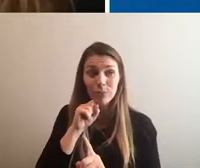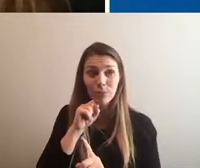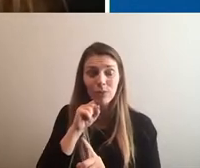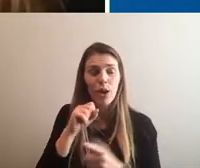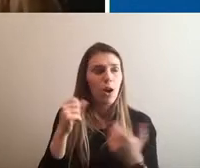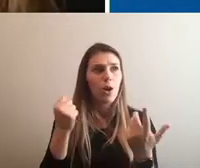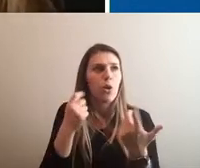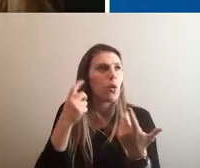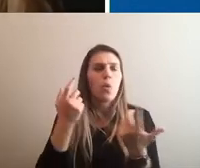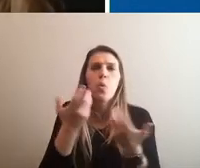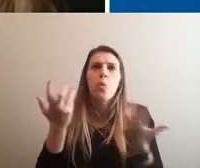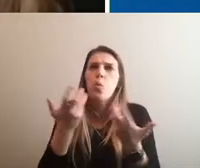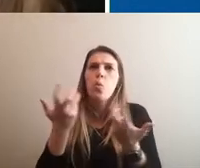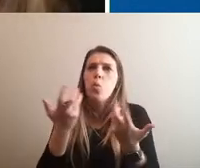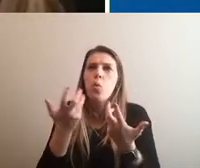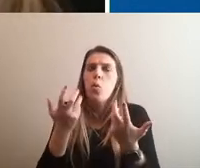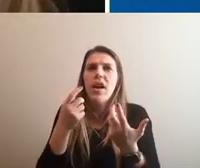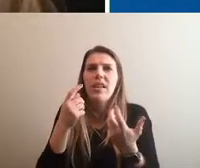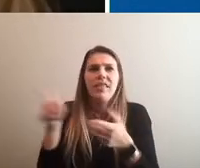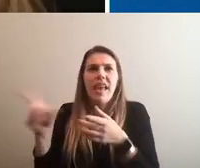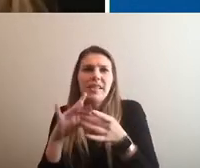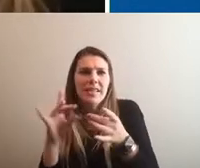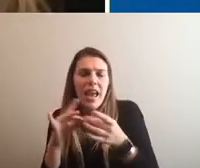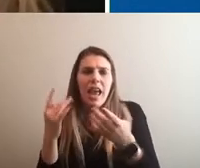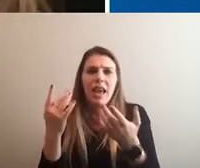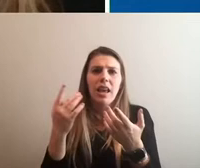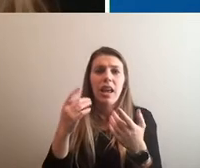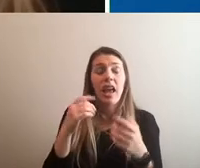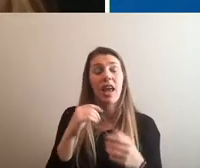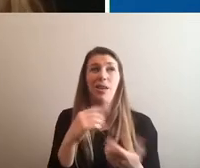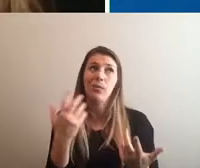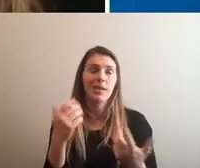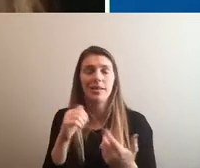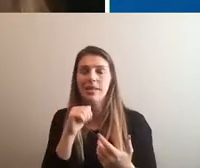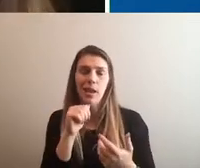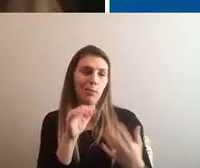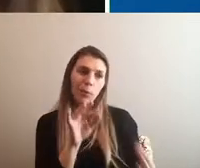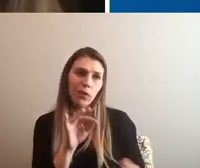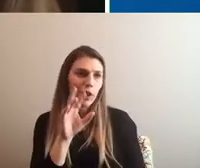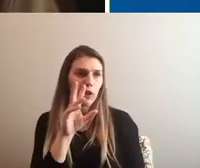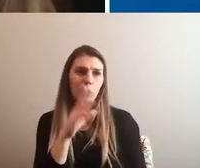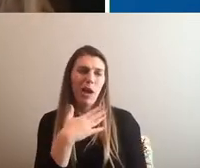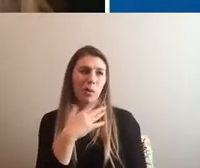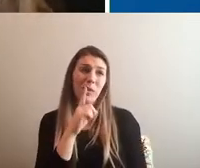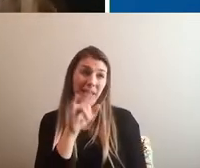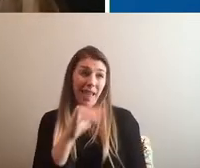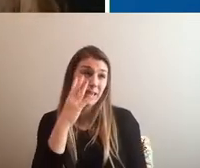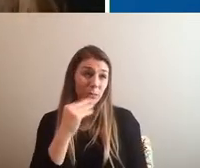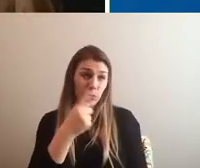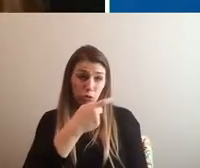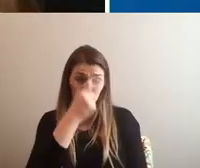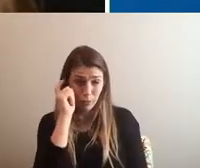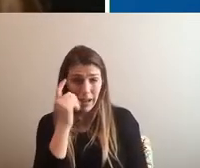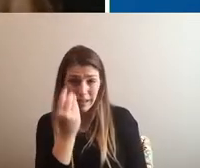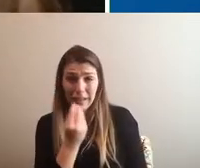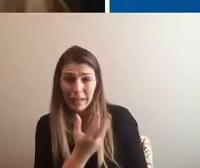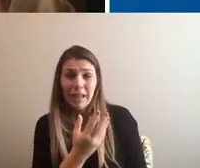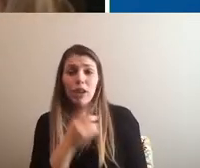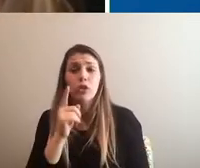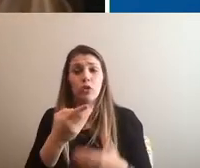did you hear and what could they have said differently? It was not ideal. It was a bit of a traumatic experience. She was born